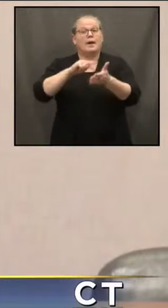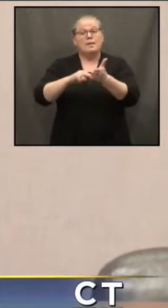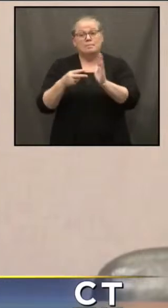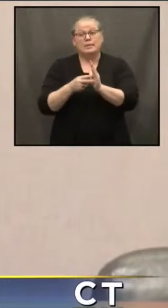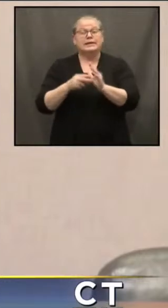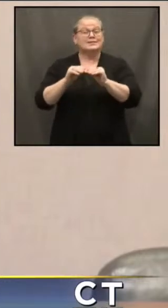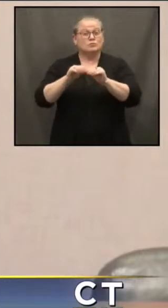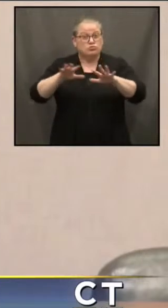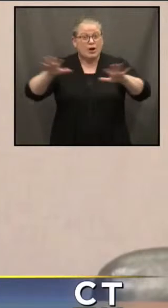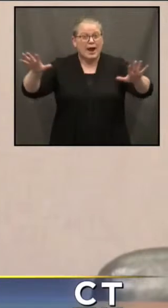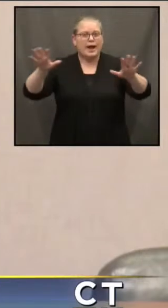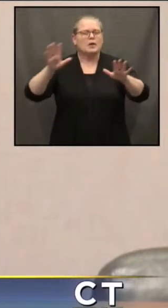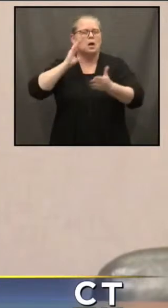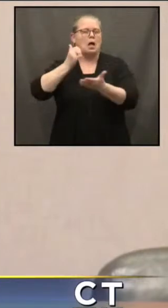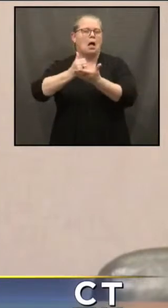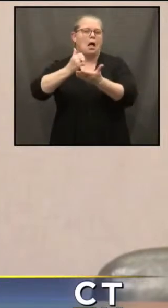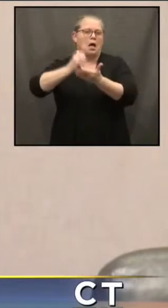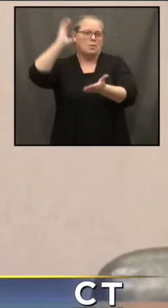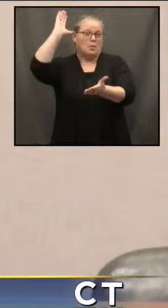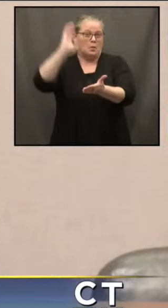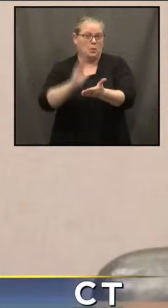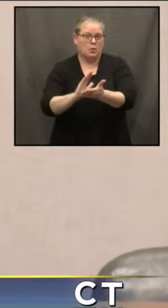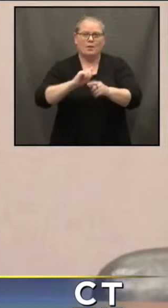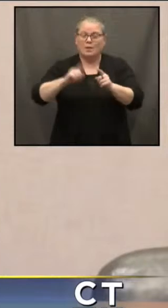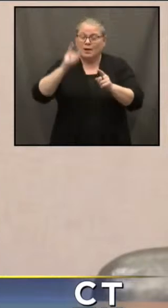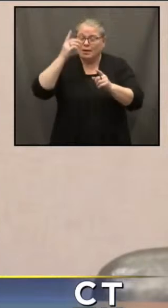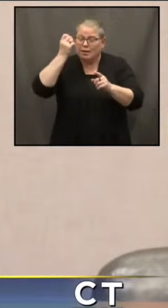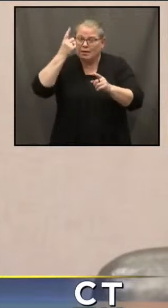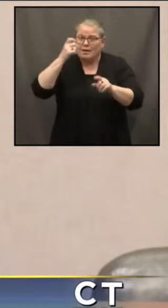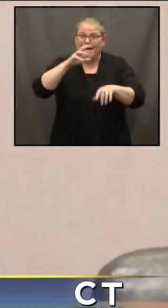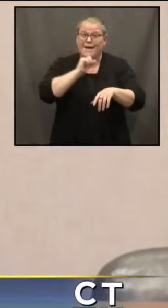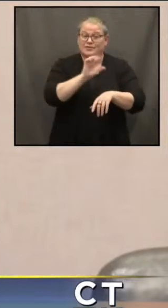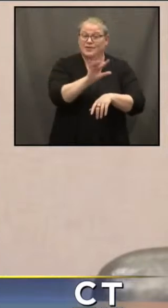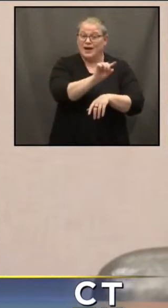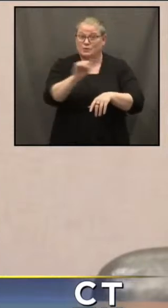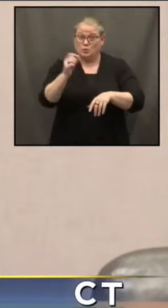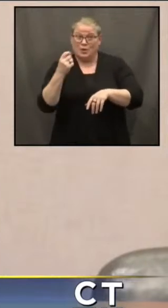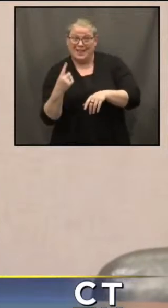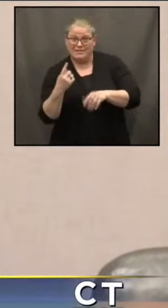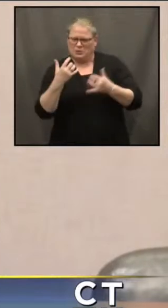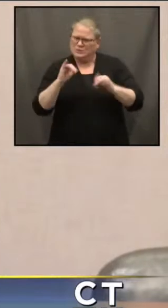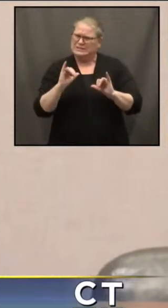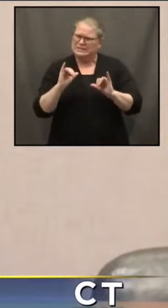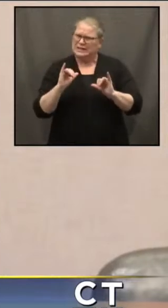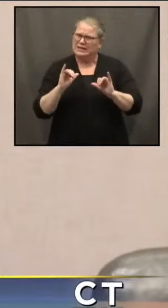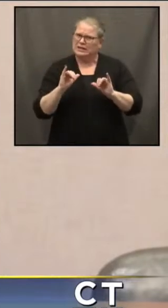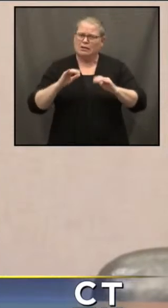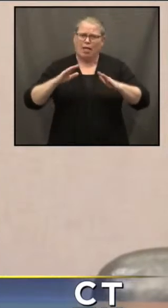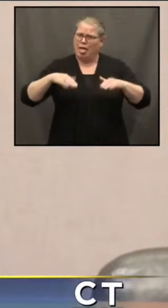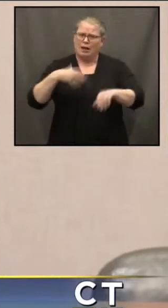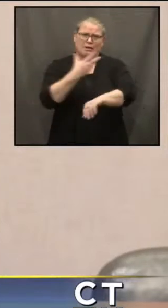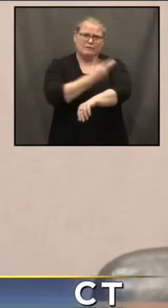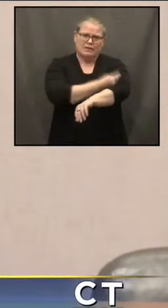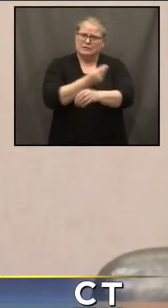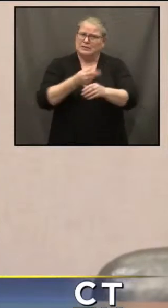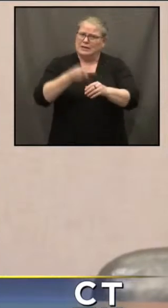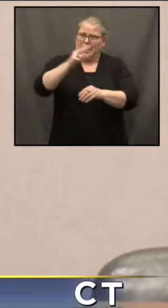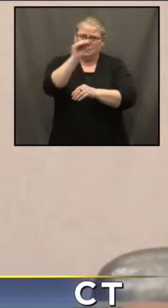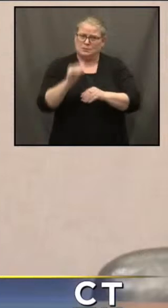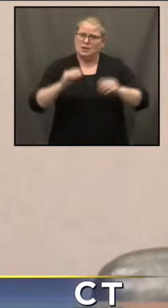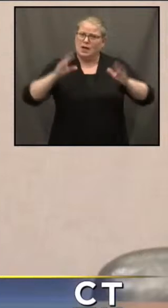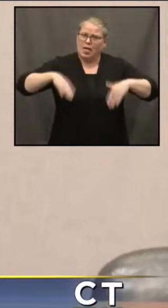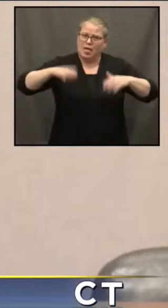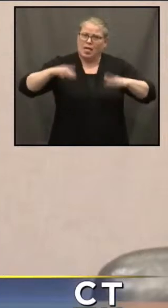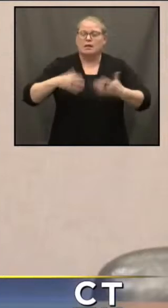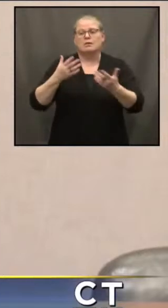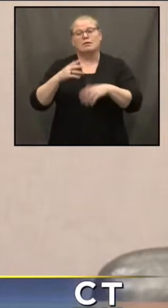out vaccines in that 5 to 11 age group. Boosters are now available for everybody 18 and older, but